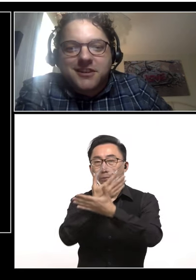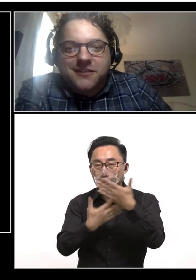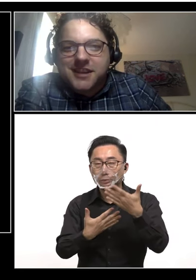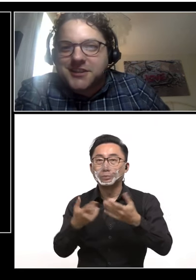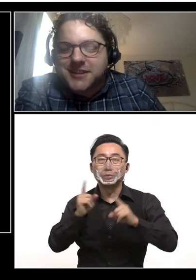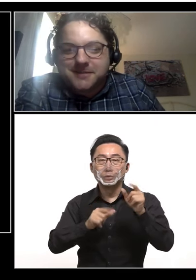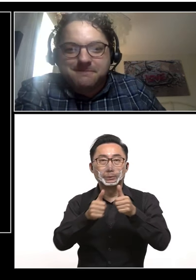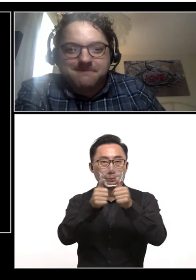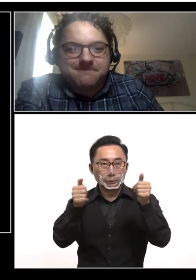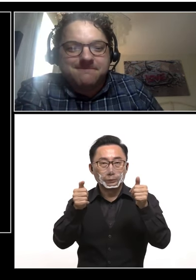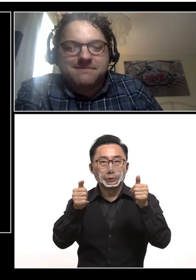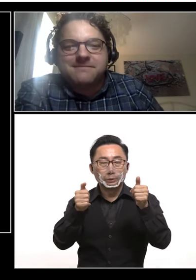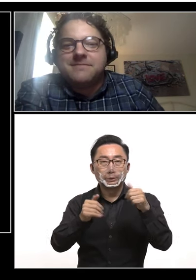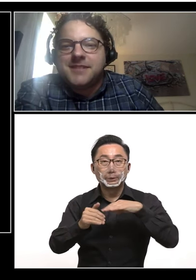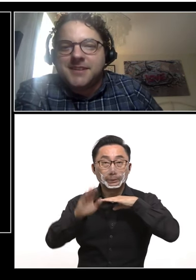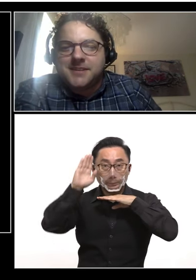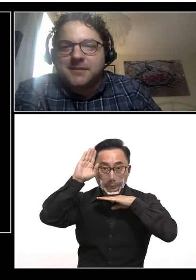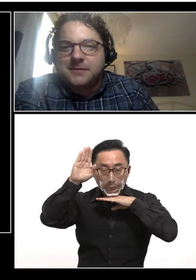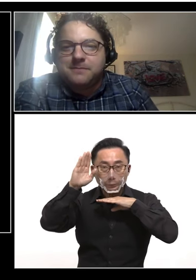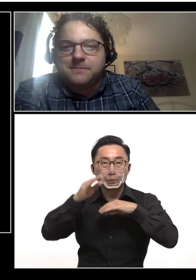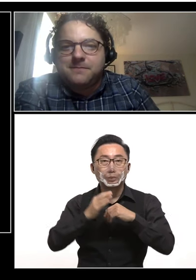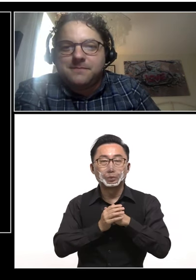rest of the conversations.